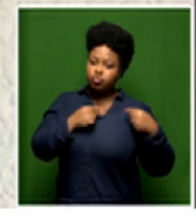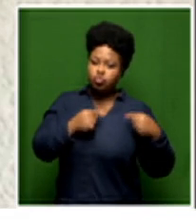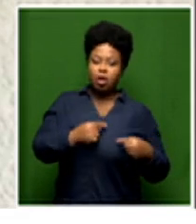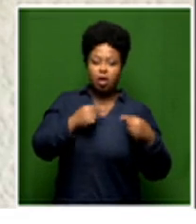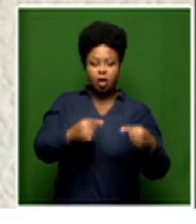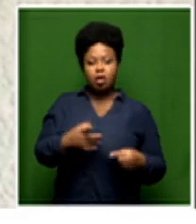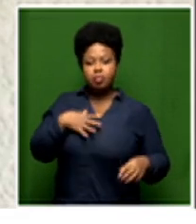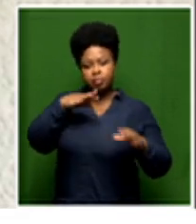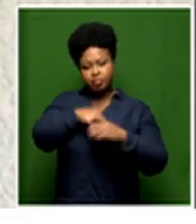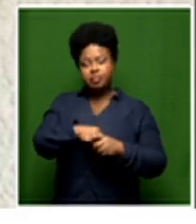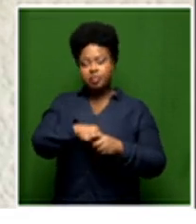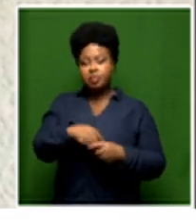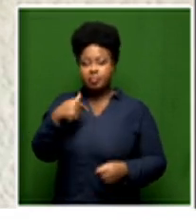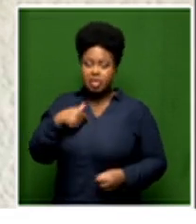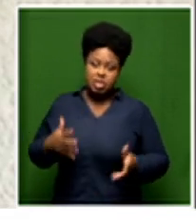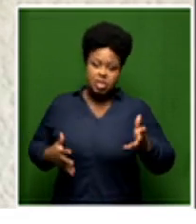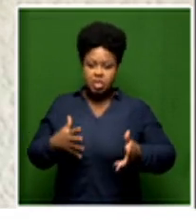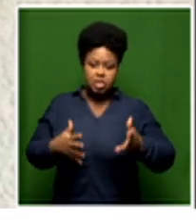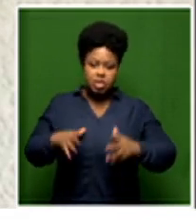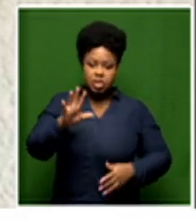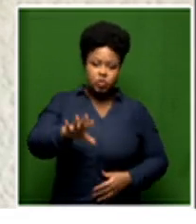struggling. I used to go collect water